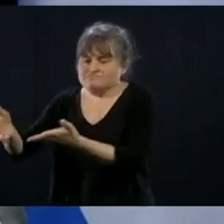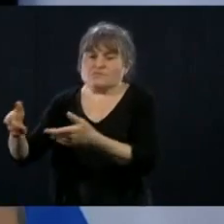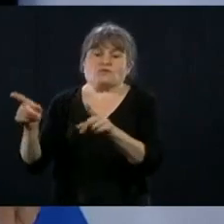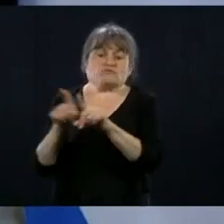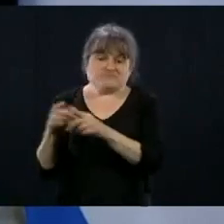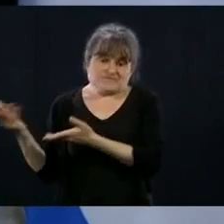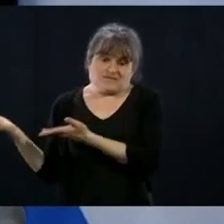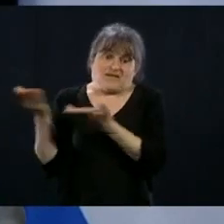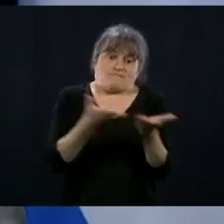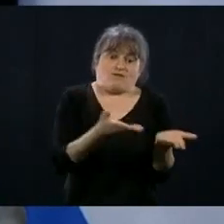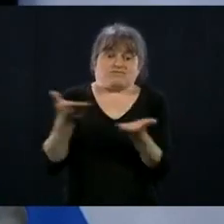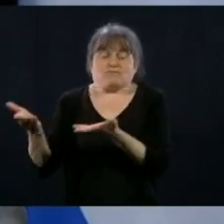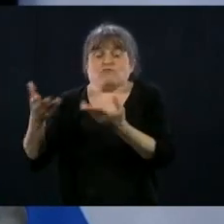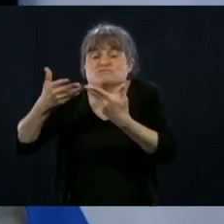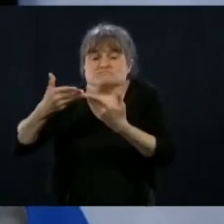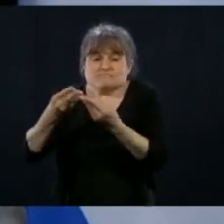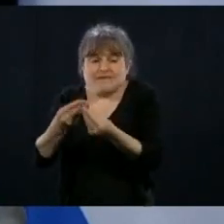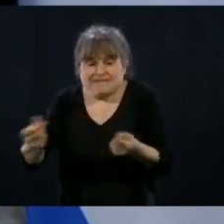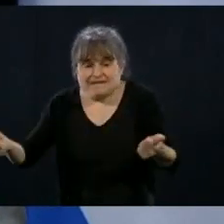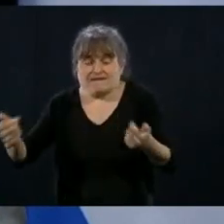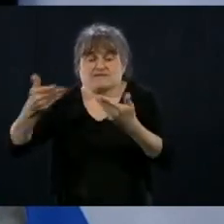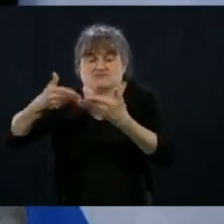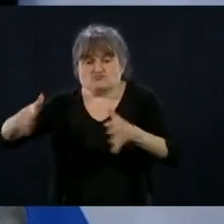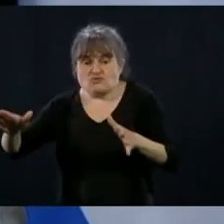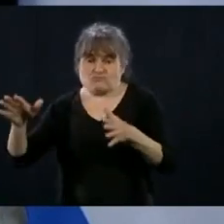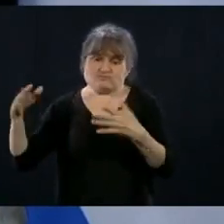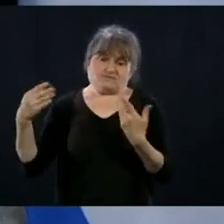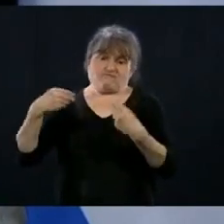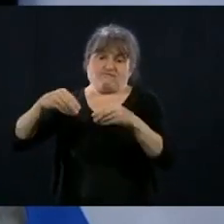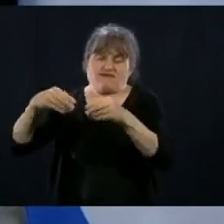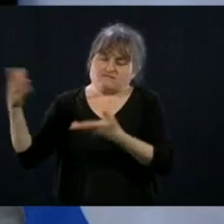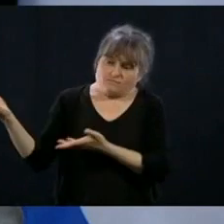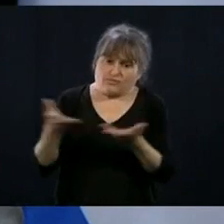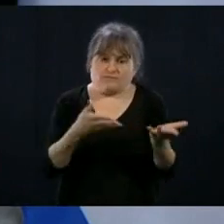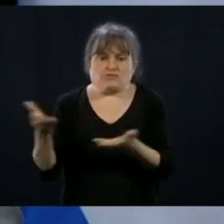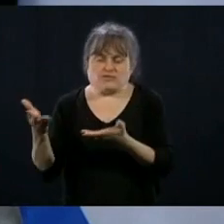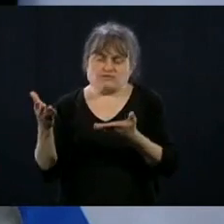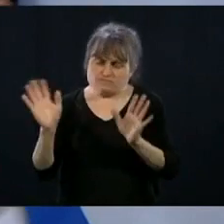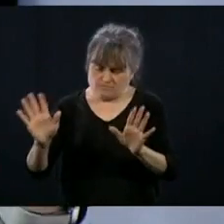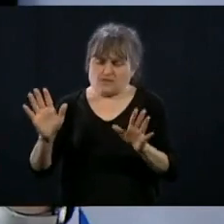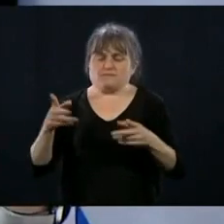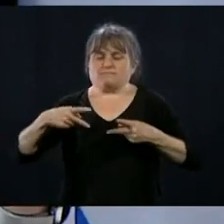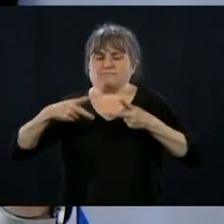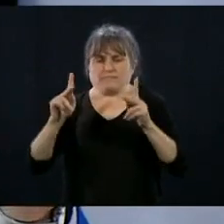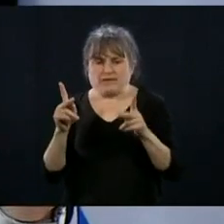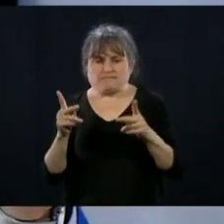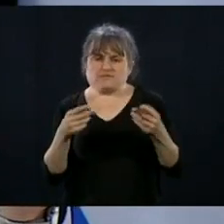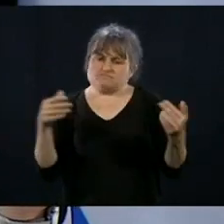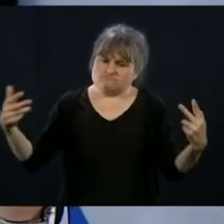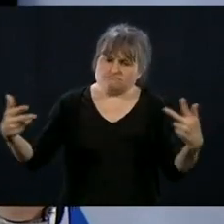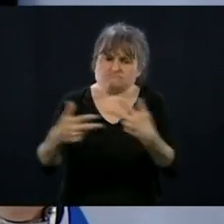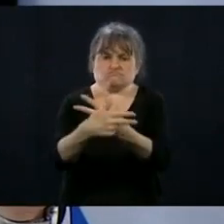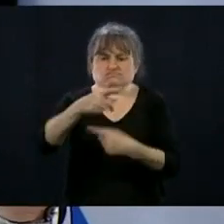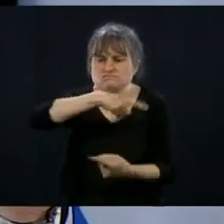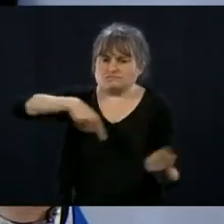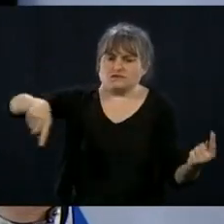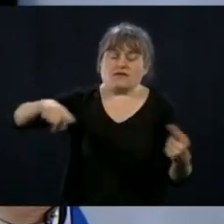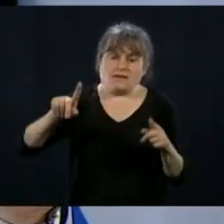and the merchandise can, move around. We're not saying, well, here we are, Montreal, you can all